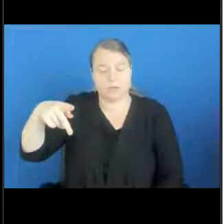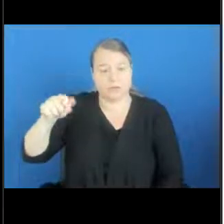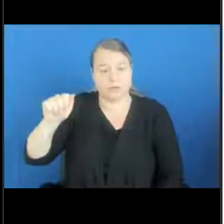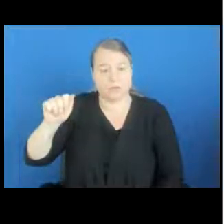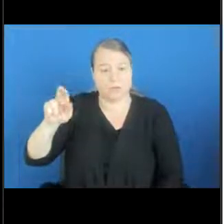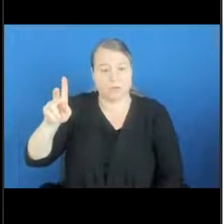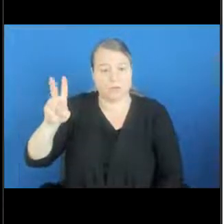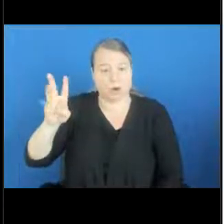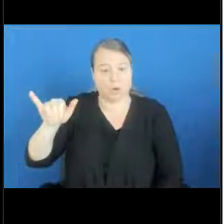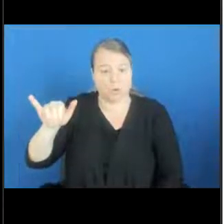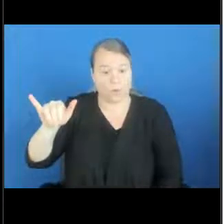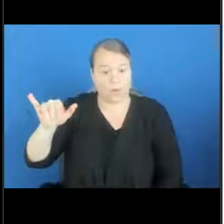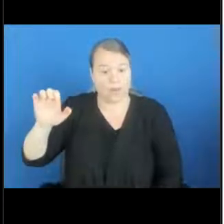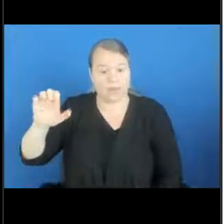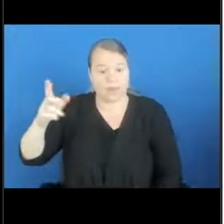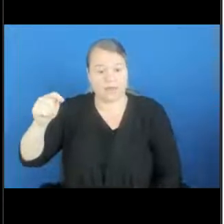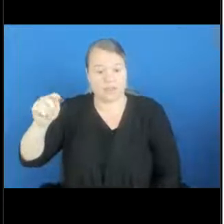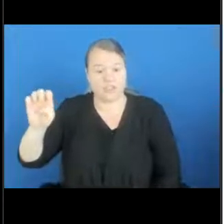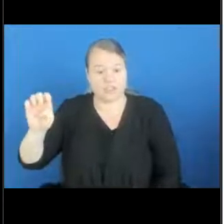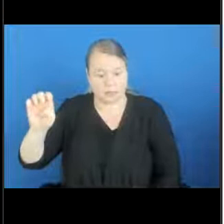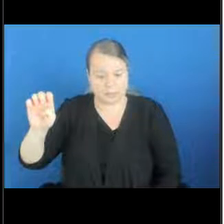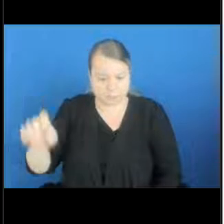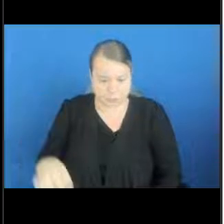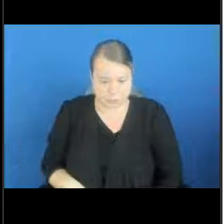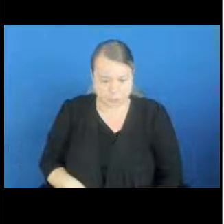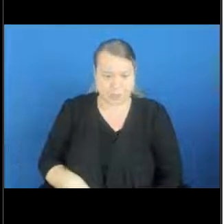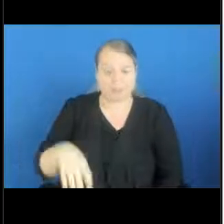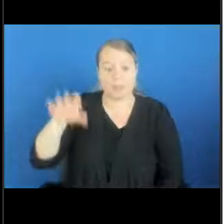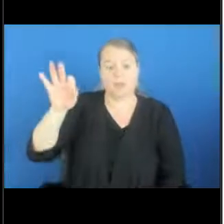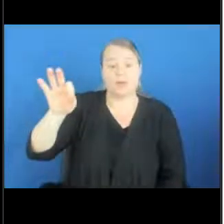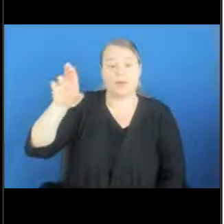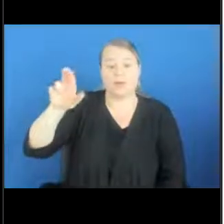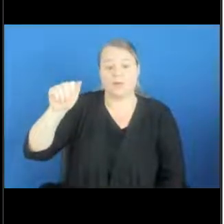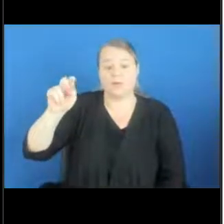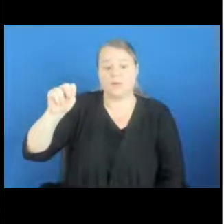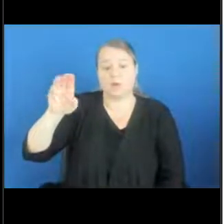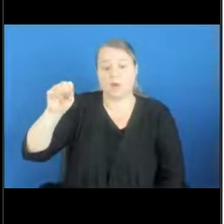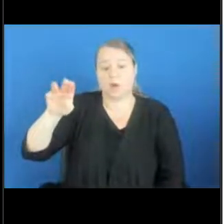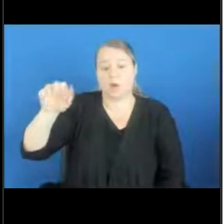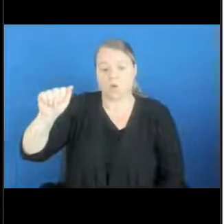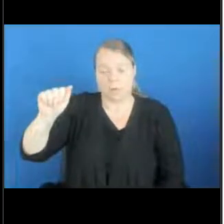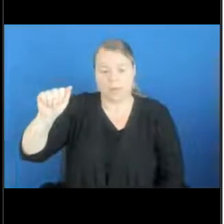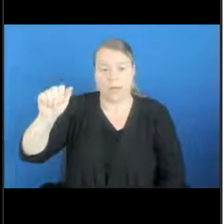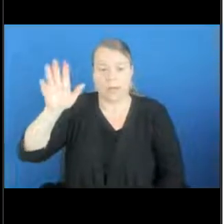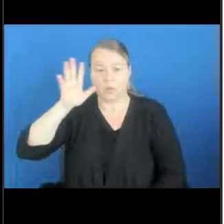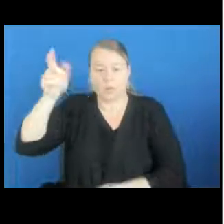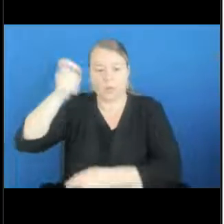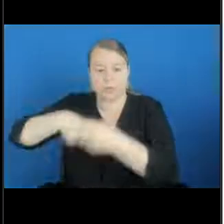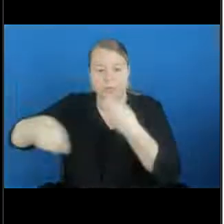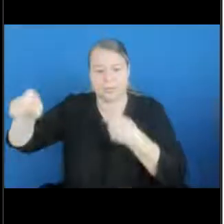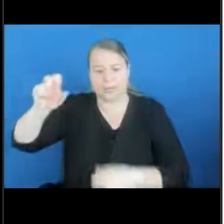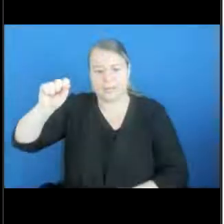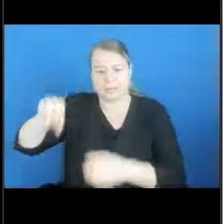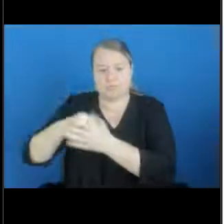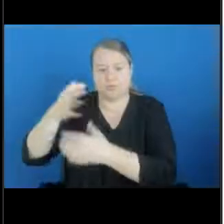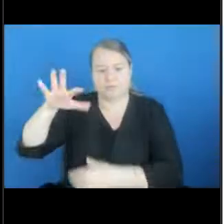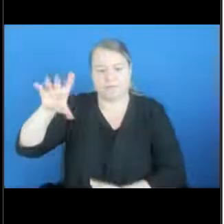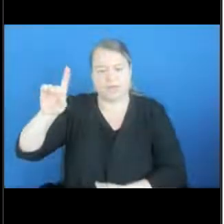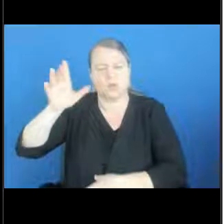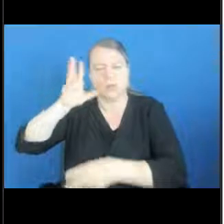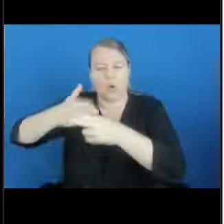Frontier Drive will replace Springfield Center Drive for the portion of the project that we call the South Project Area. Throughout the project,